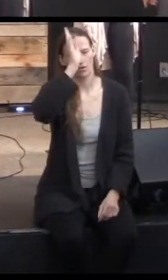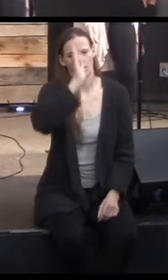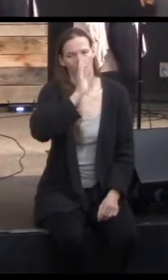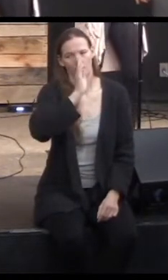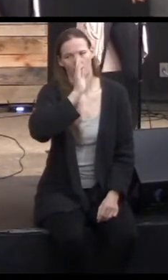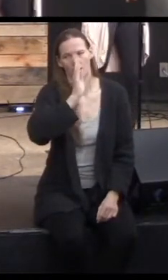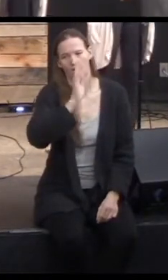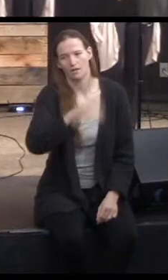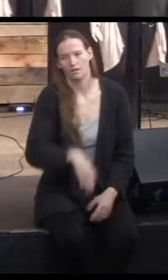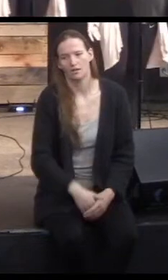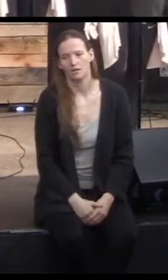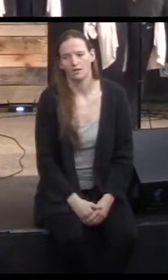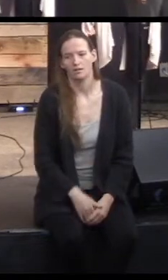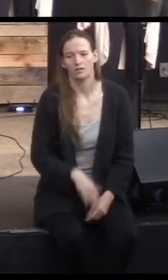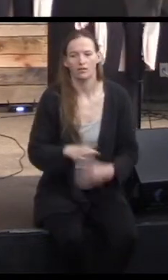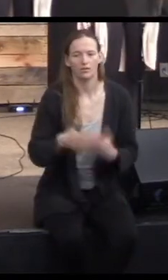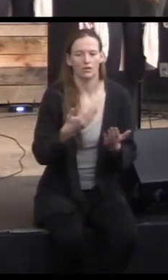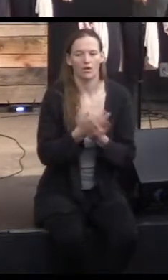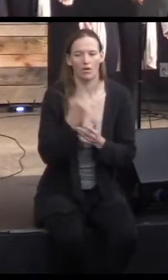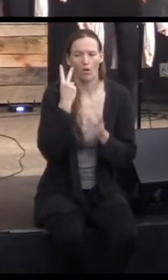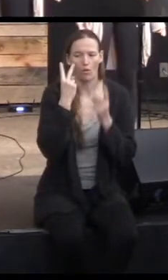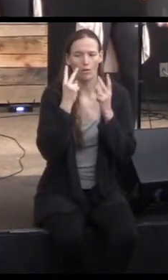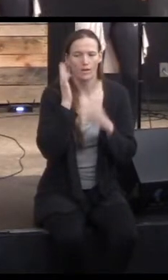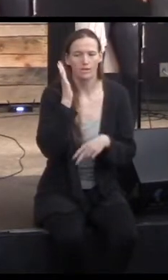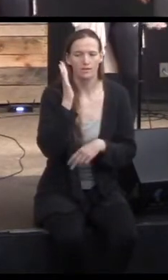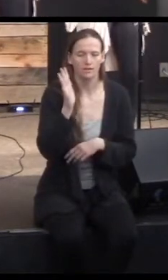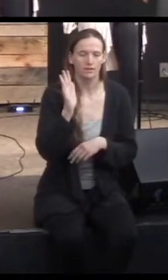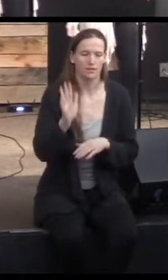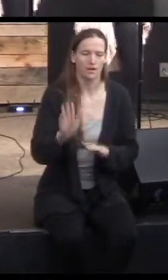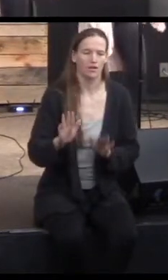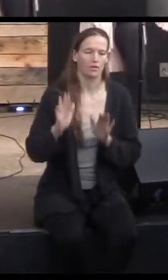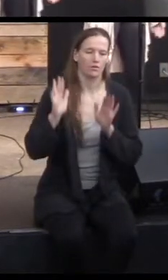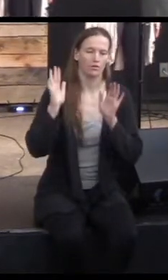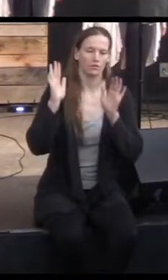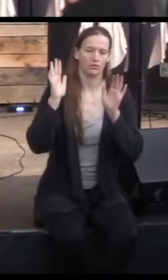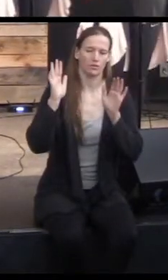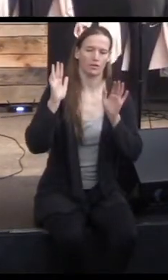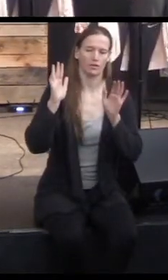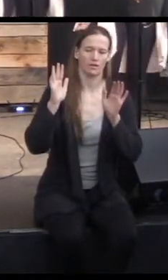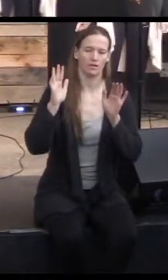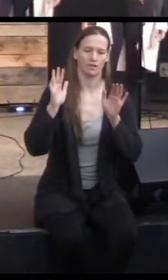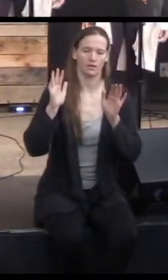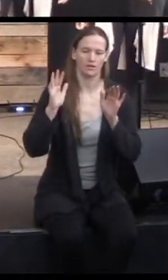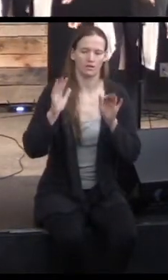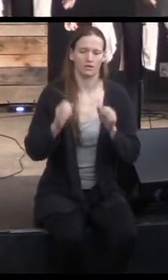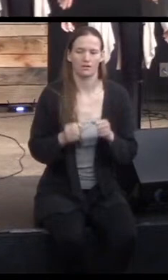is our God, and all will see